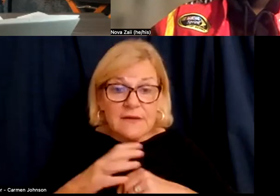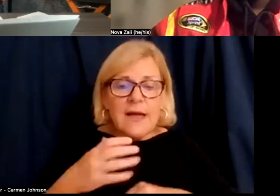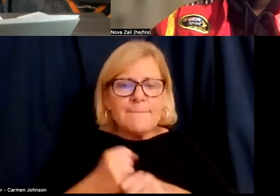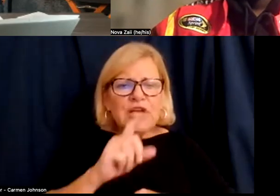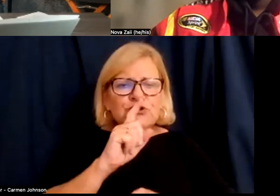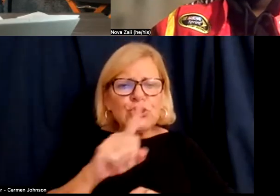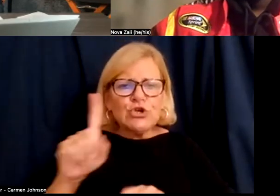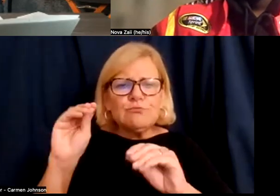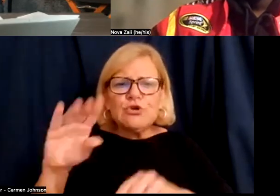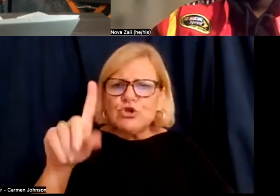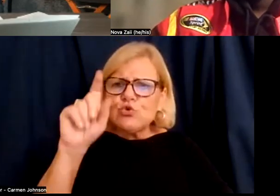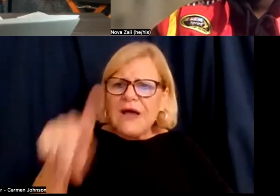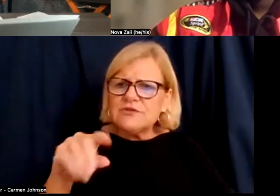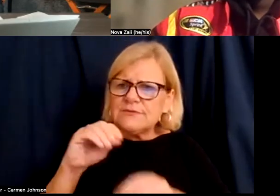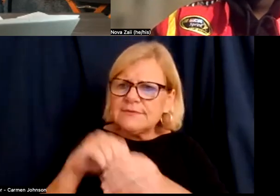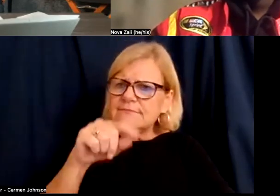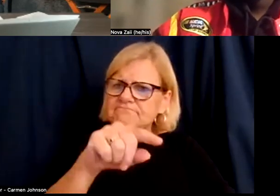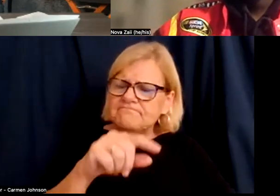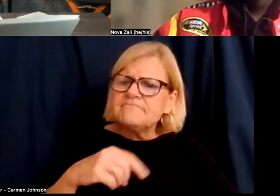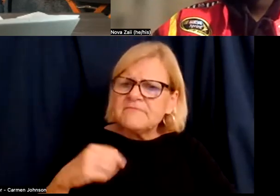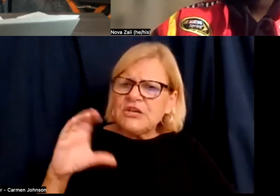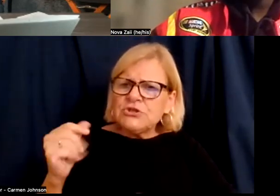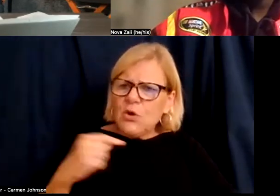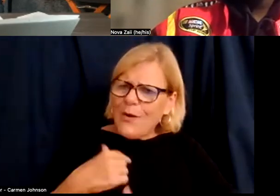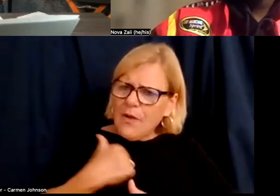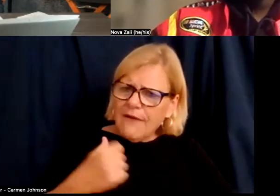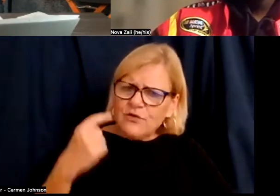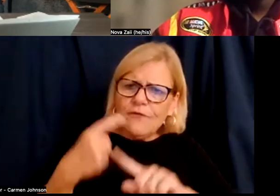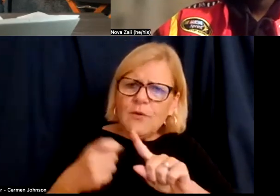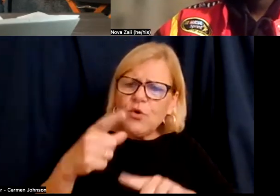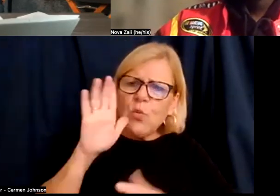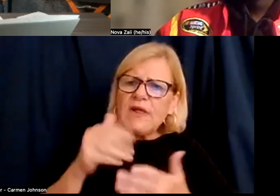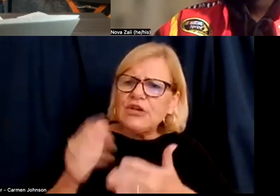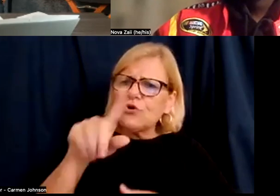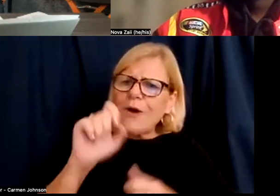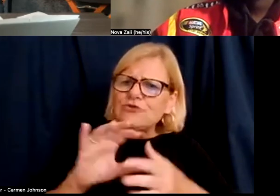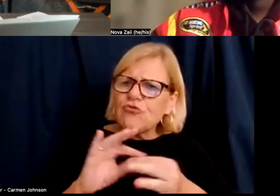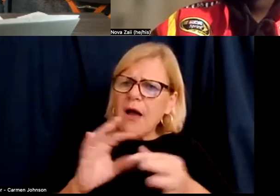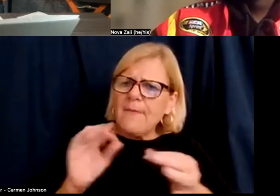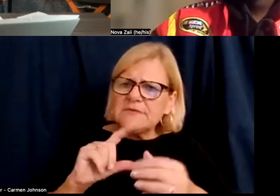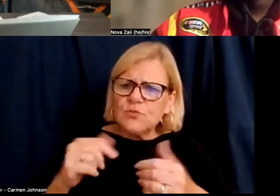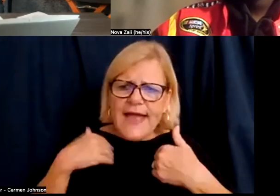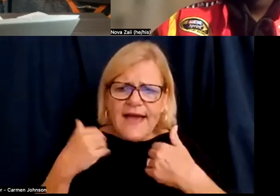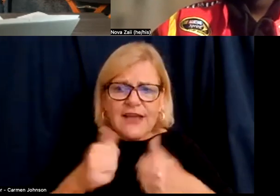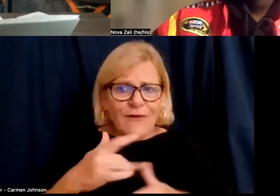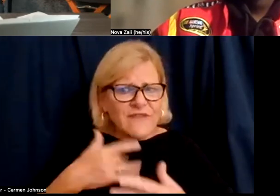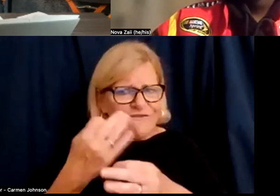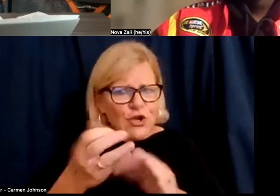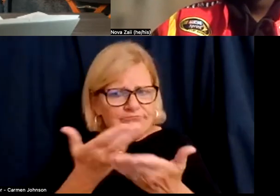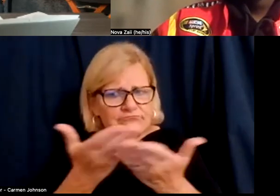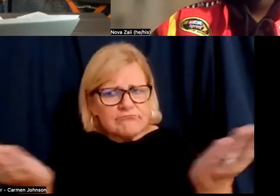sure that you submit your questions. We'd love to hear from you. We'll get to your questions and your comments if we have any. So feel free to do